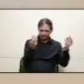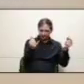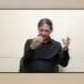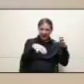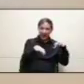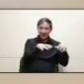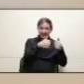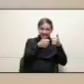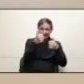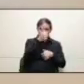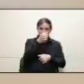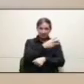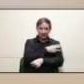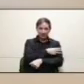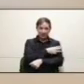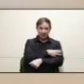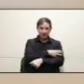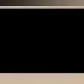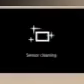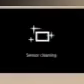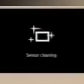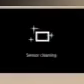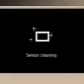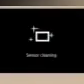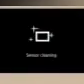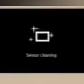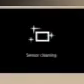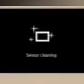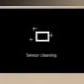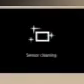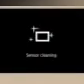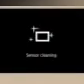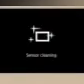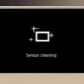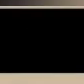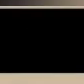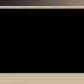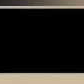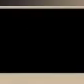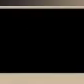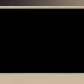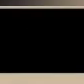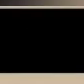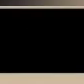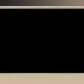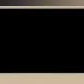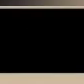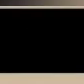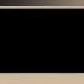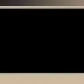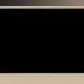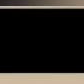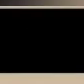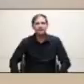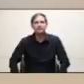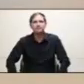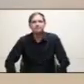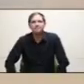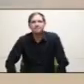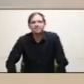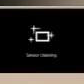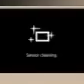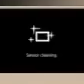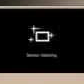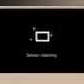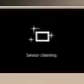senior manager in the office of the MM for operations? Because we cannot have a